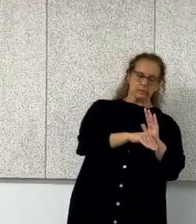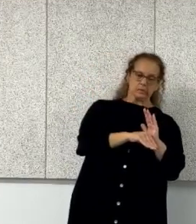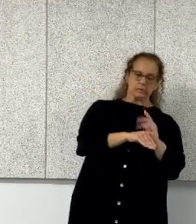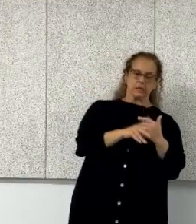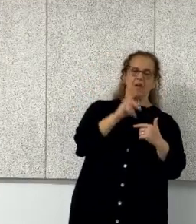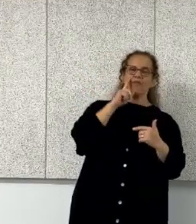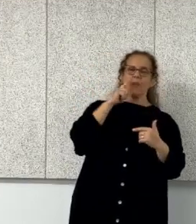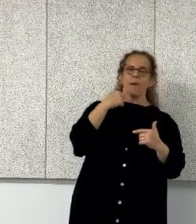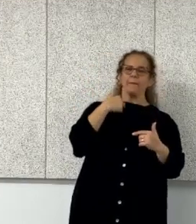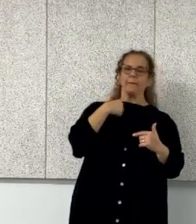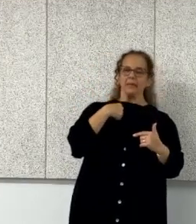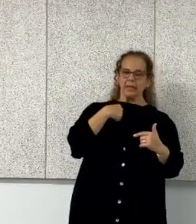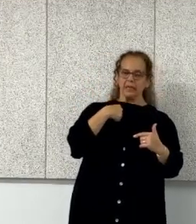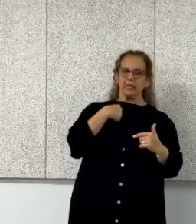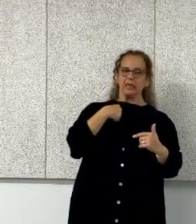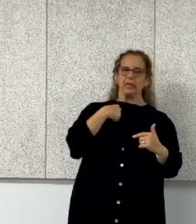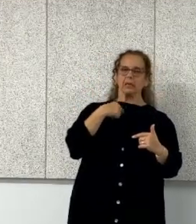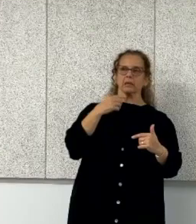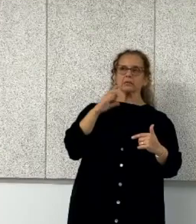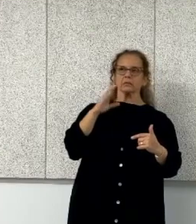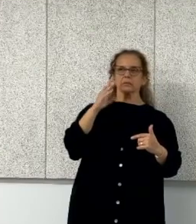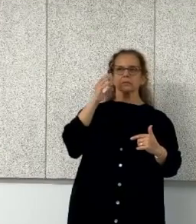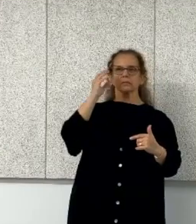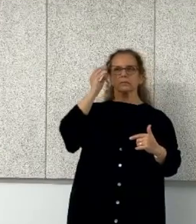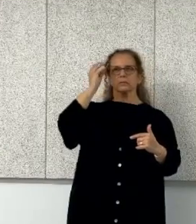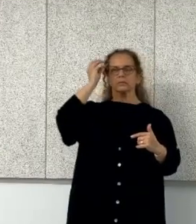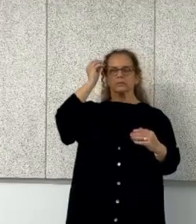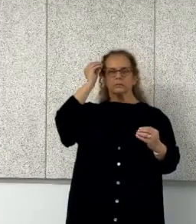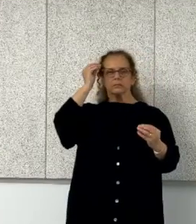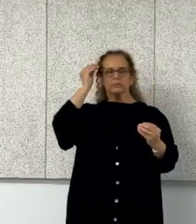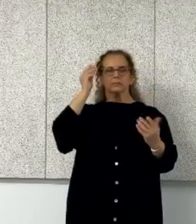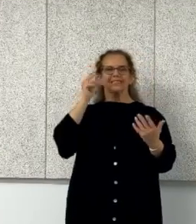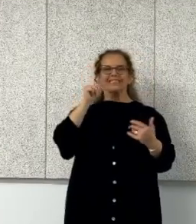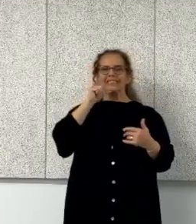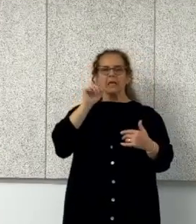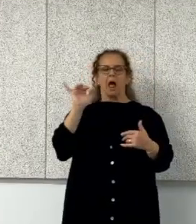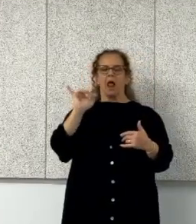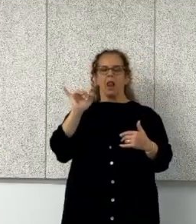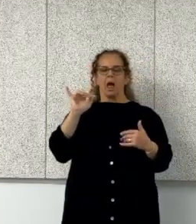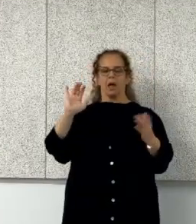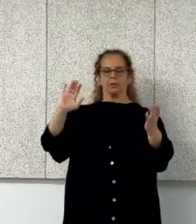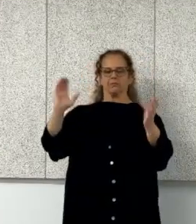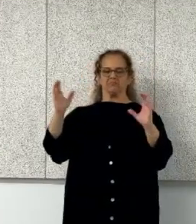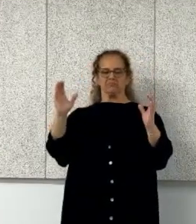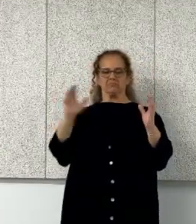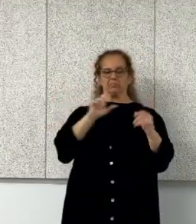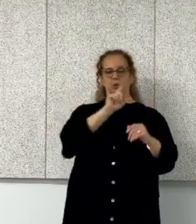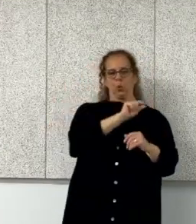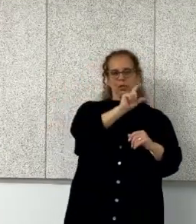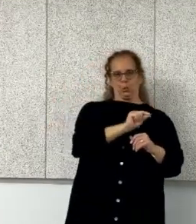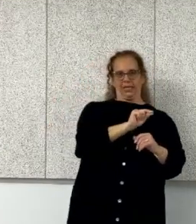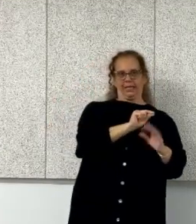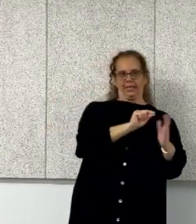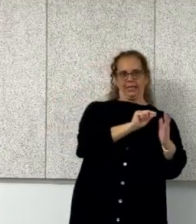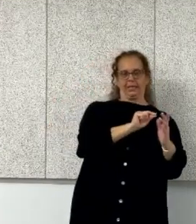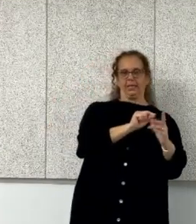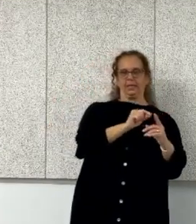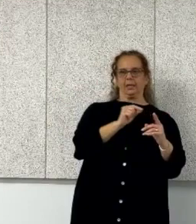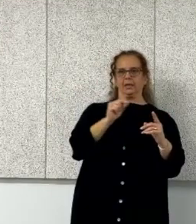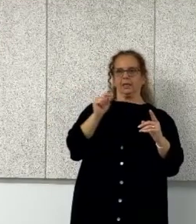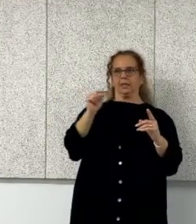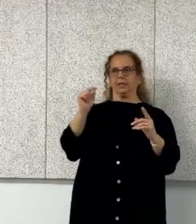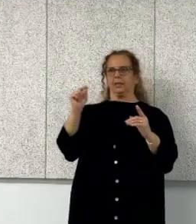indicates to me that the things that we might think about addressing aren't about, like, a bounce back from 2020. Yeah. It's like we were already headed in that direction,